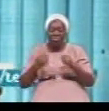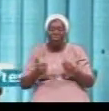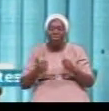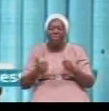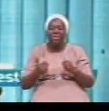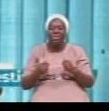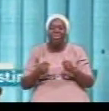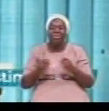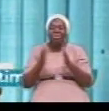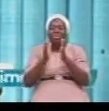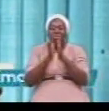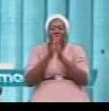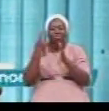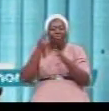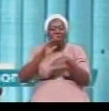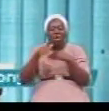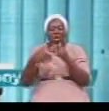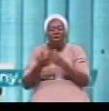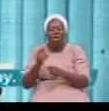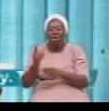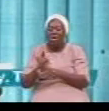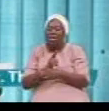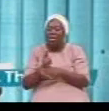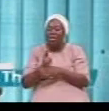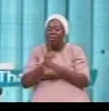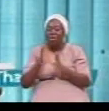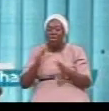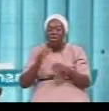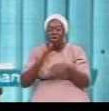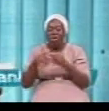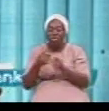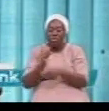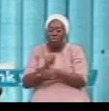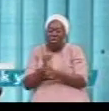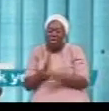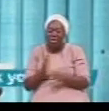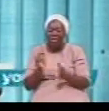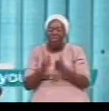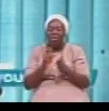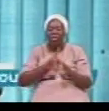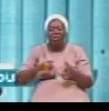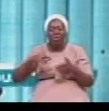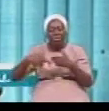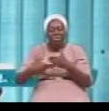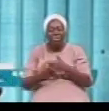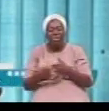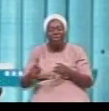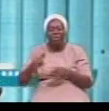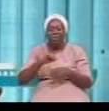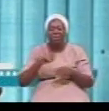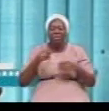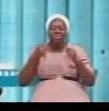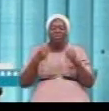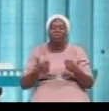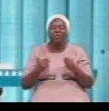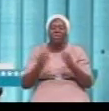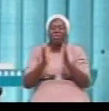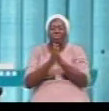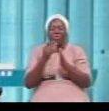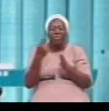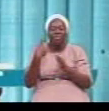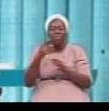Pray for all laborers in the vineyard. The Lord will renew the strength of everyone. Pray for yourself